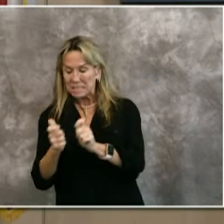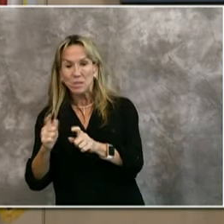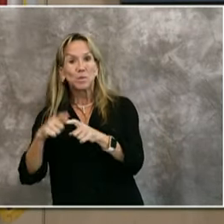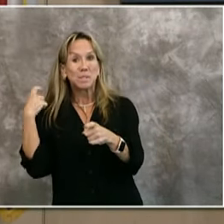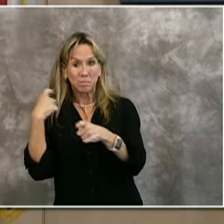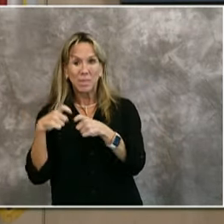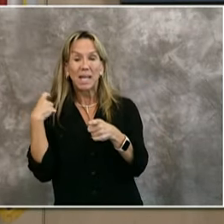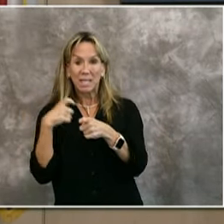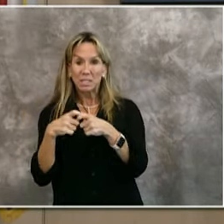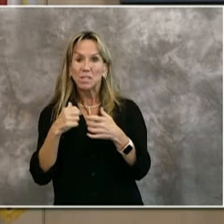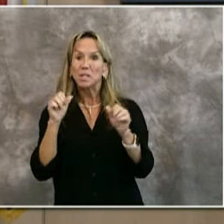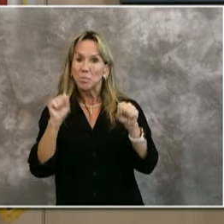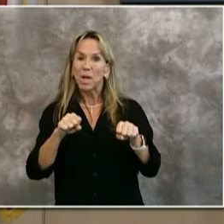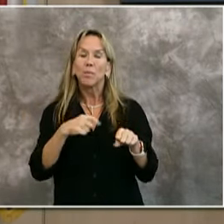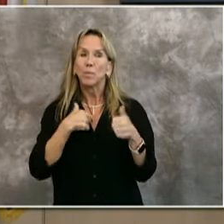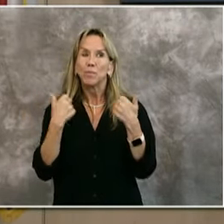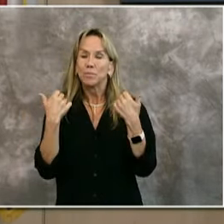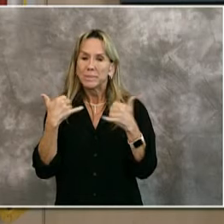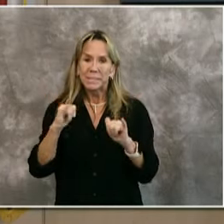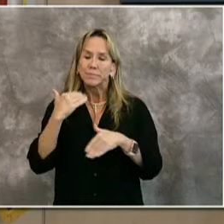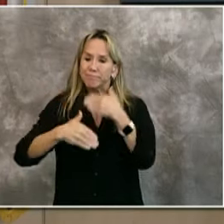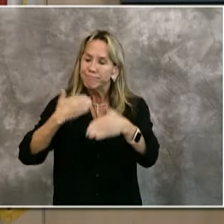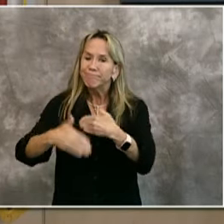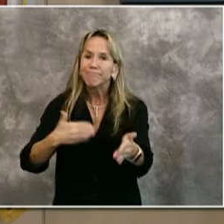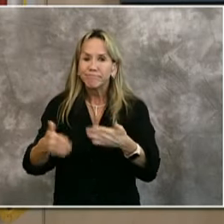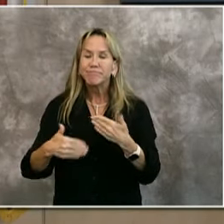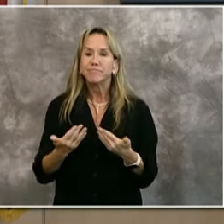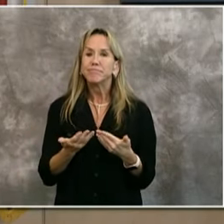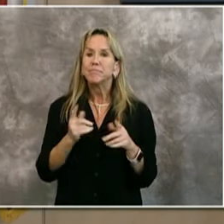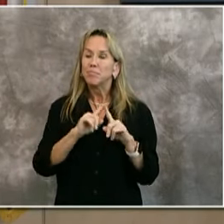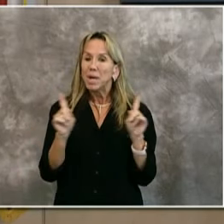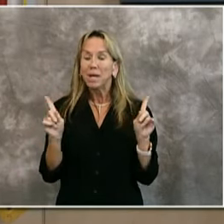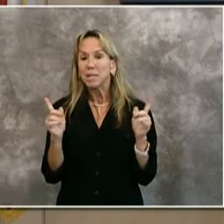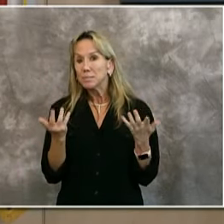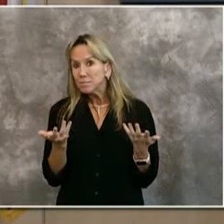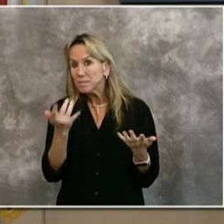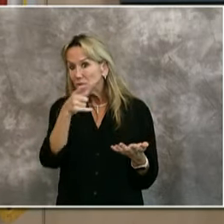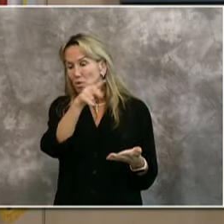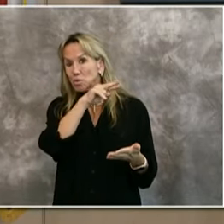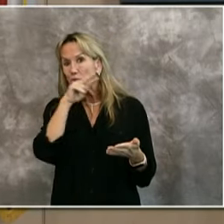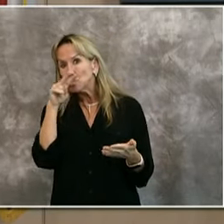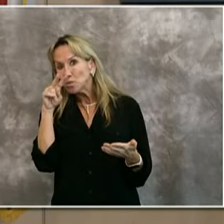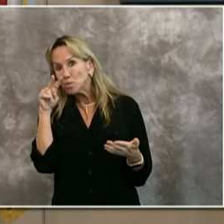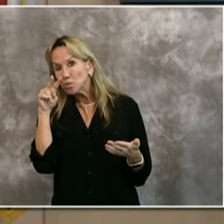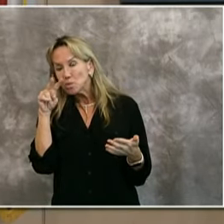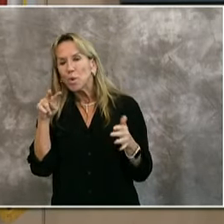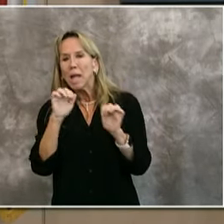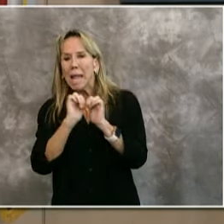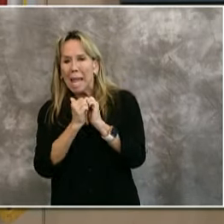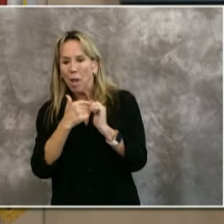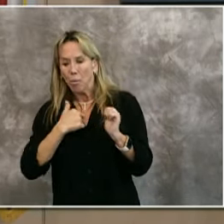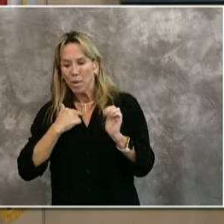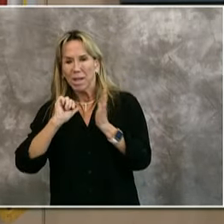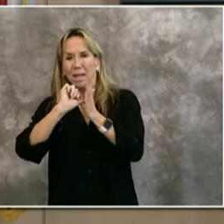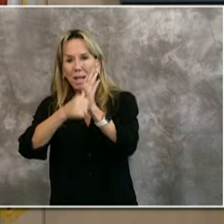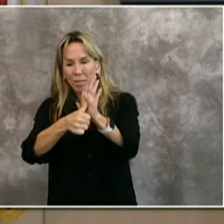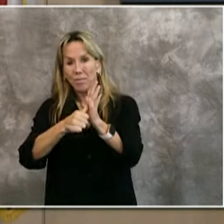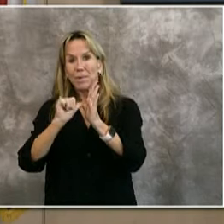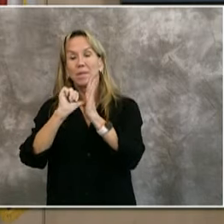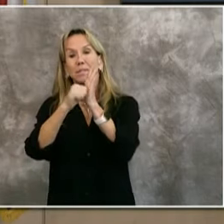and that's an ongoing process. But again, I think that if you look at the way we have certainly emphasized